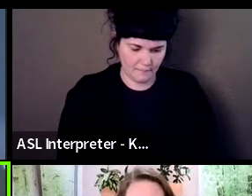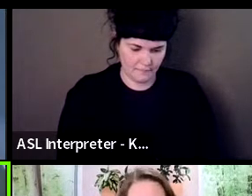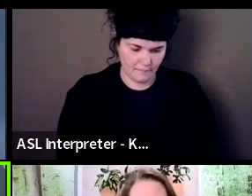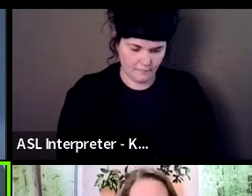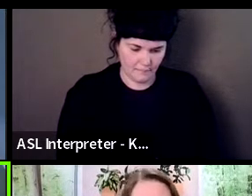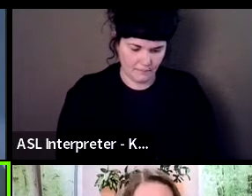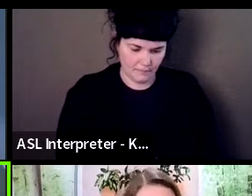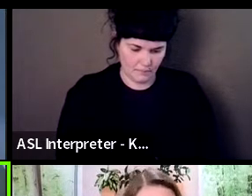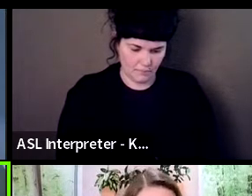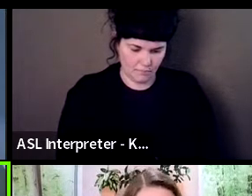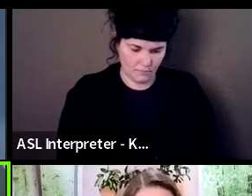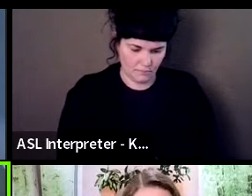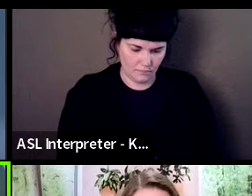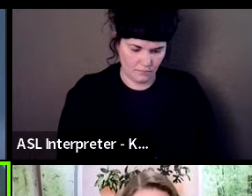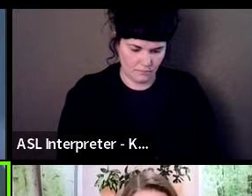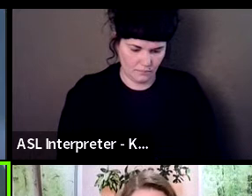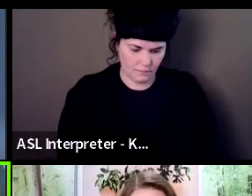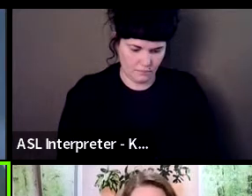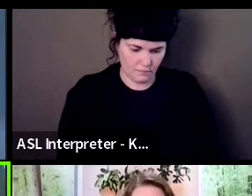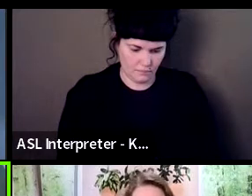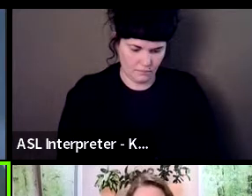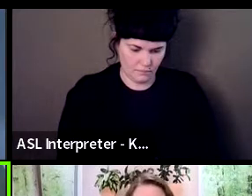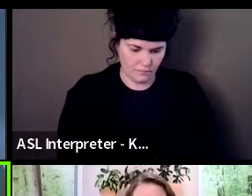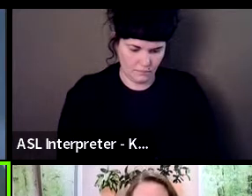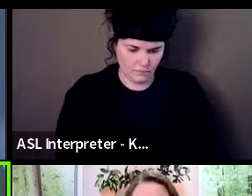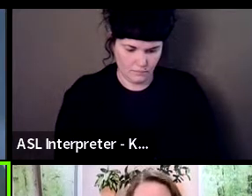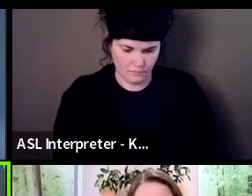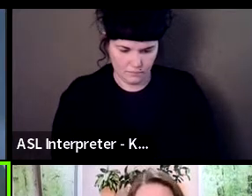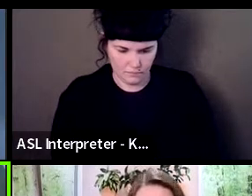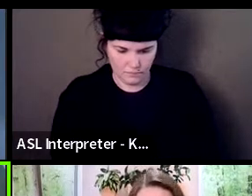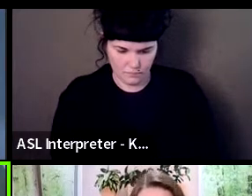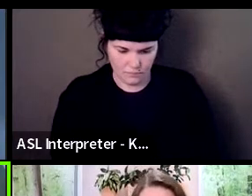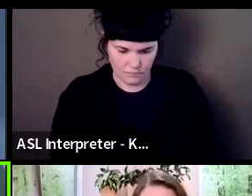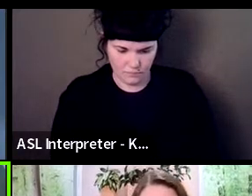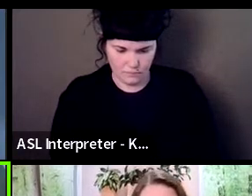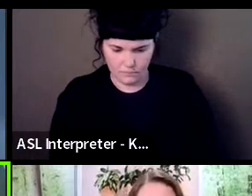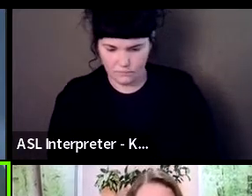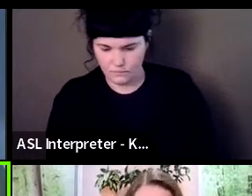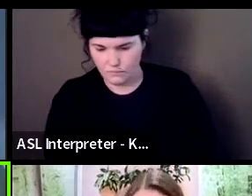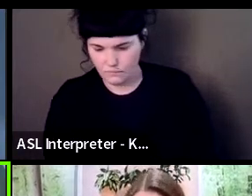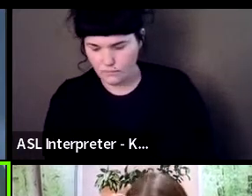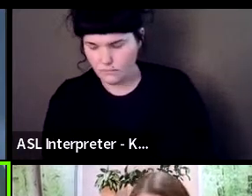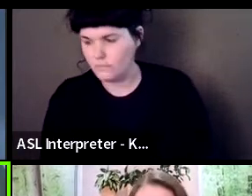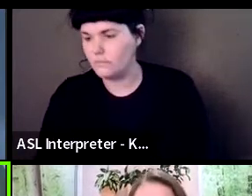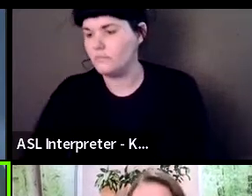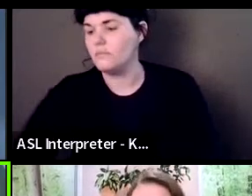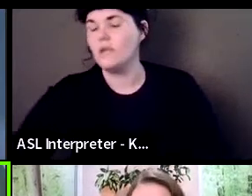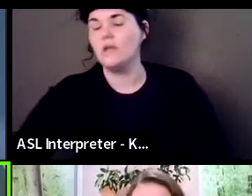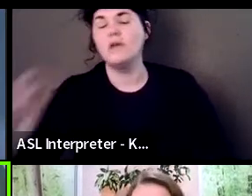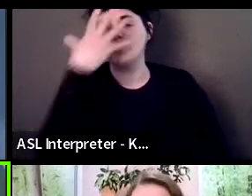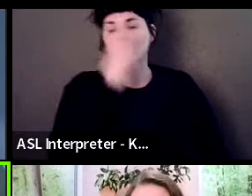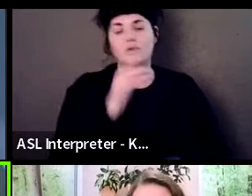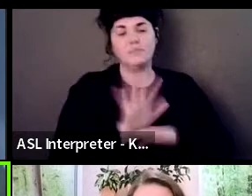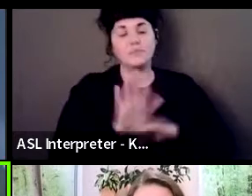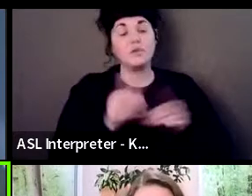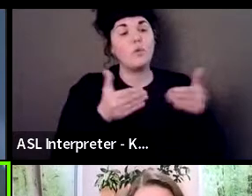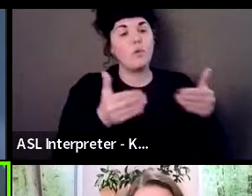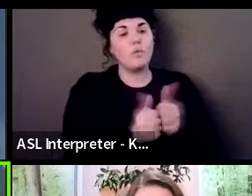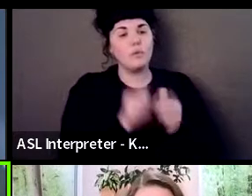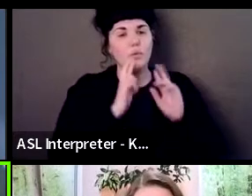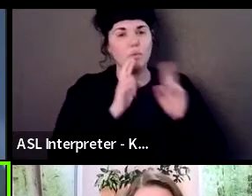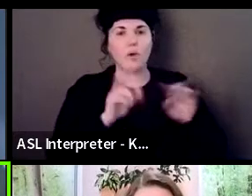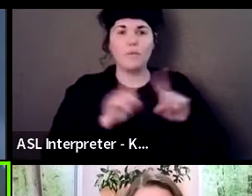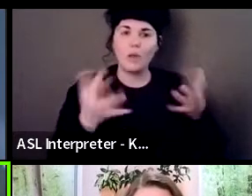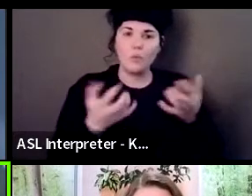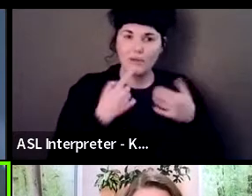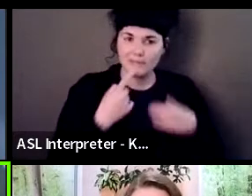So I go ahead and continue with your report, but I also just want to extend all my gratitude to everybody who showed